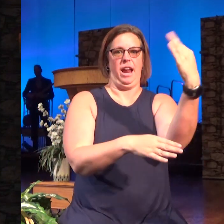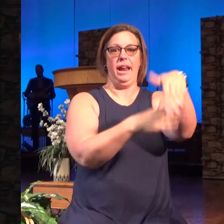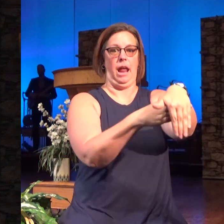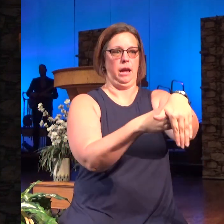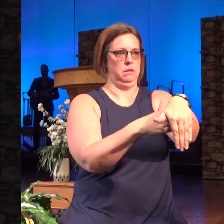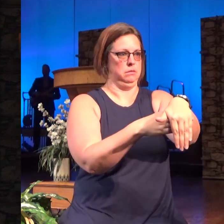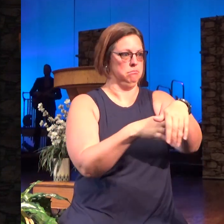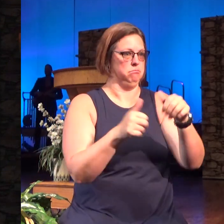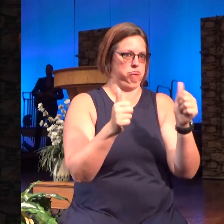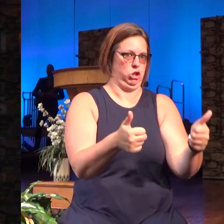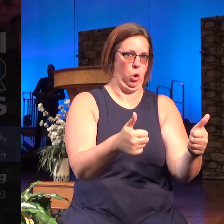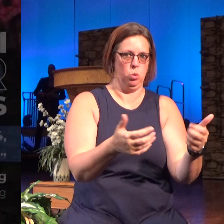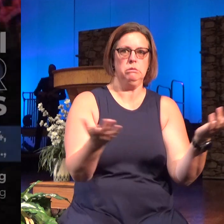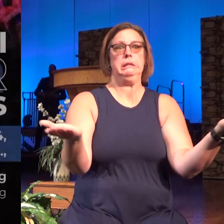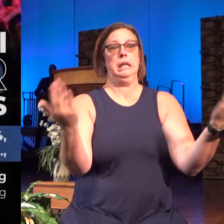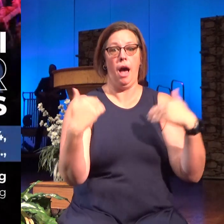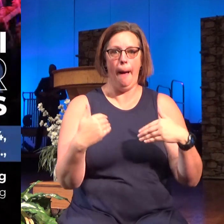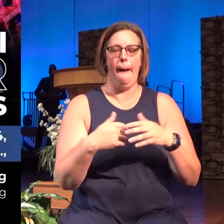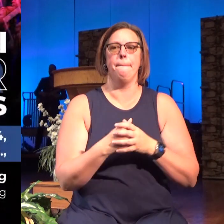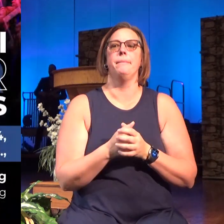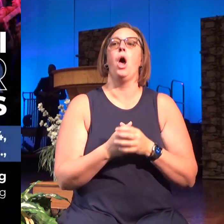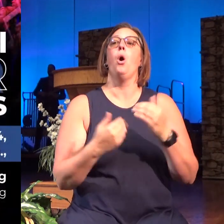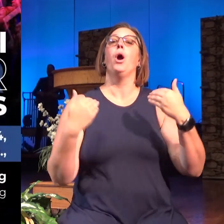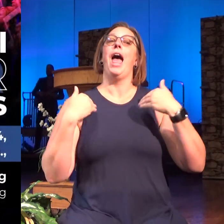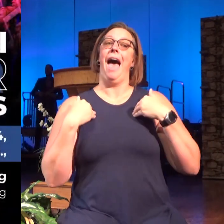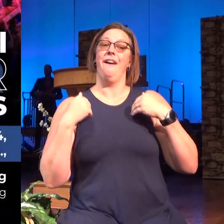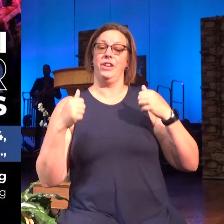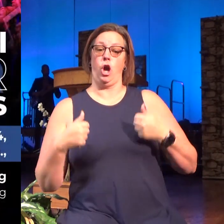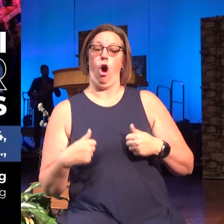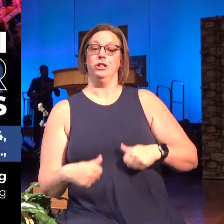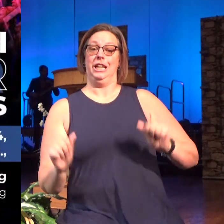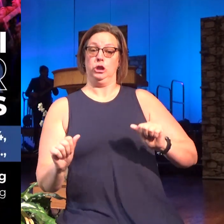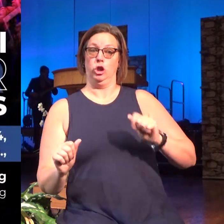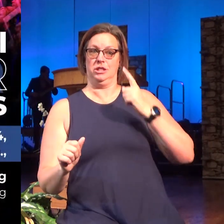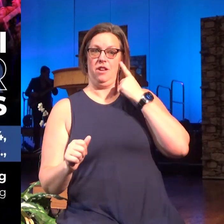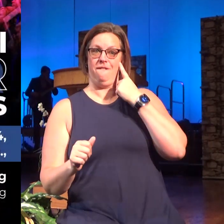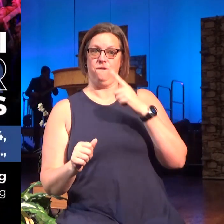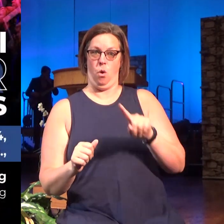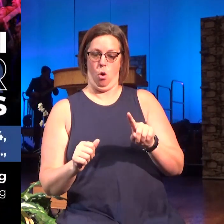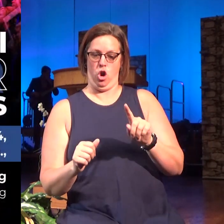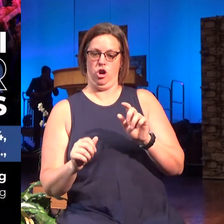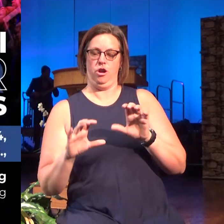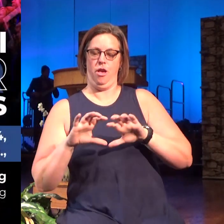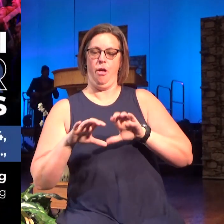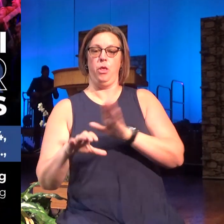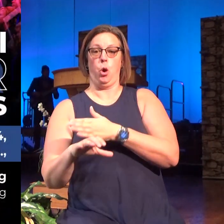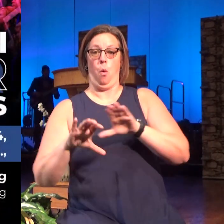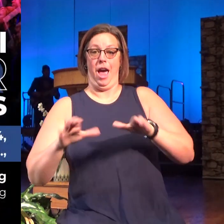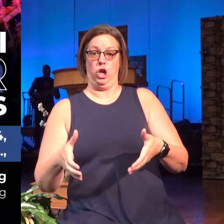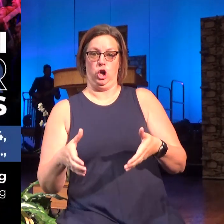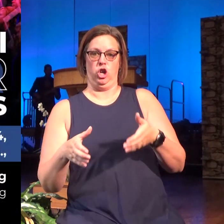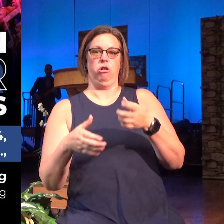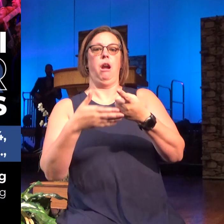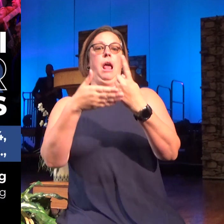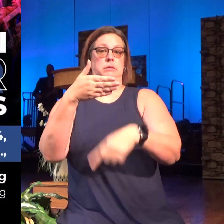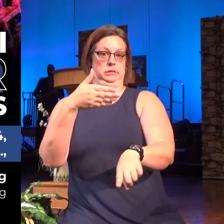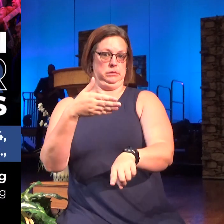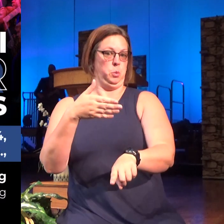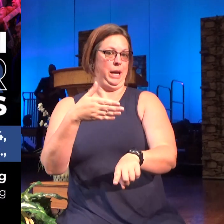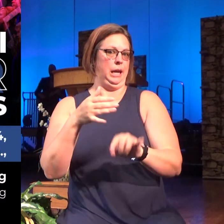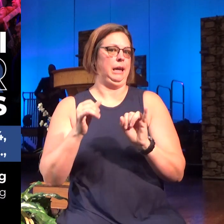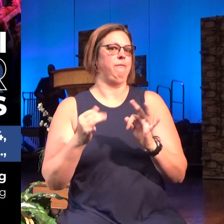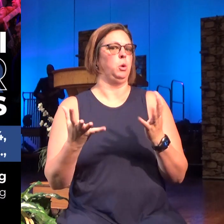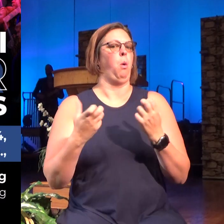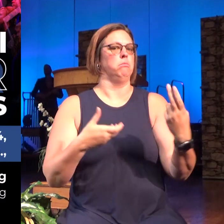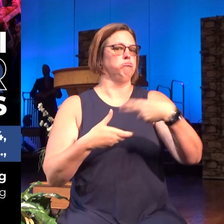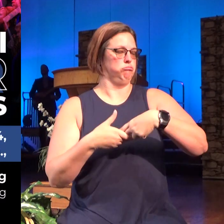and we're having auditions for the choir next Sunday and the following Wednesday, too. So if you'd like to be a part of the choir, do that. That's a great